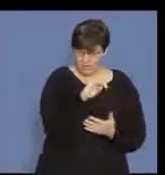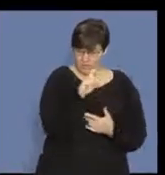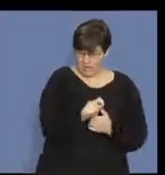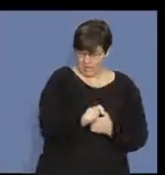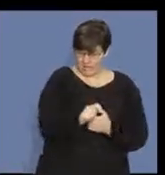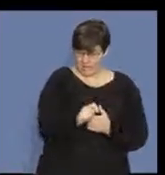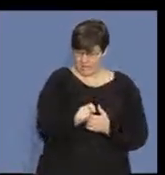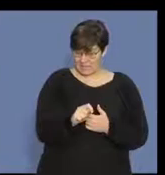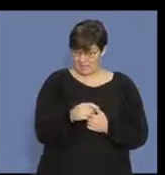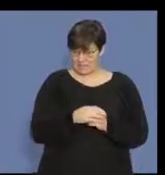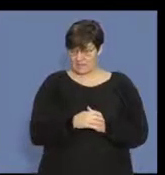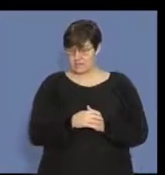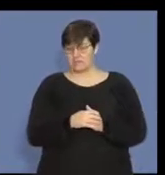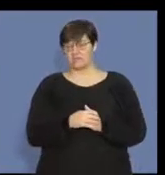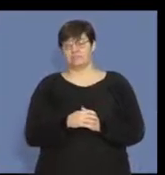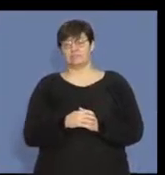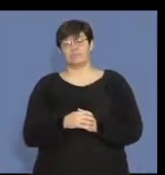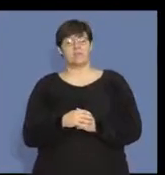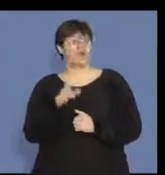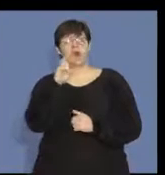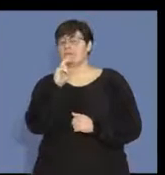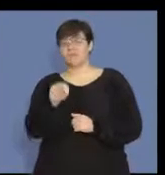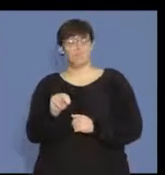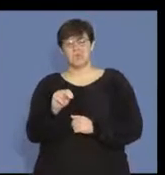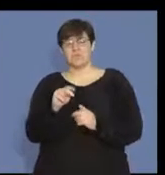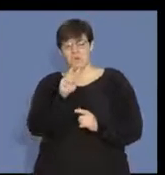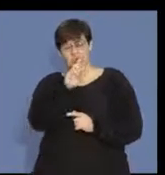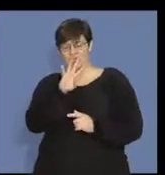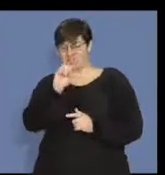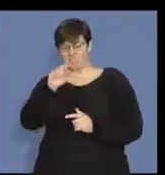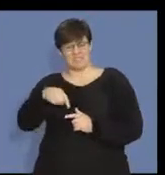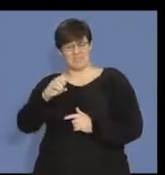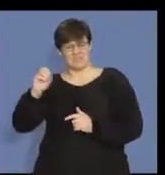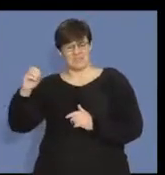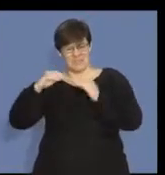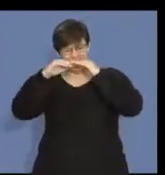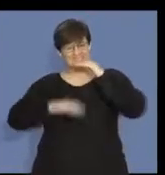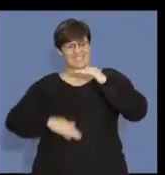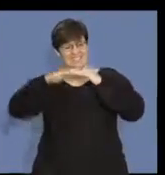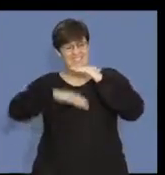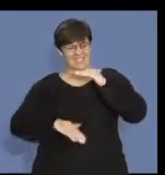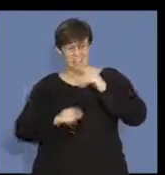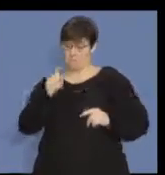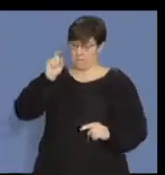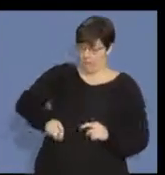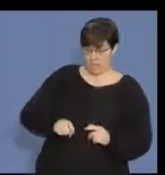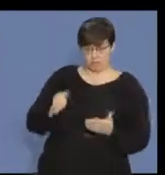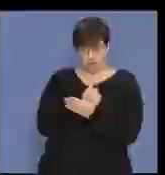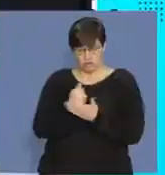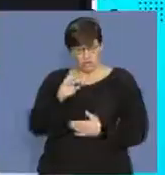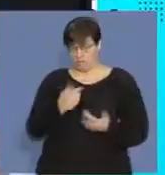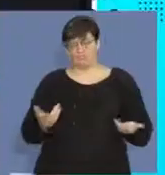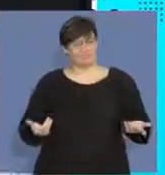VAT as a VAT vendor. The answer obviously is no, because we know